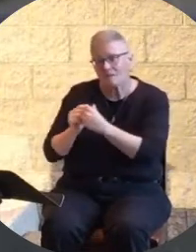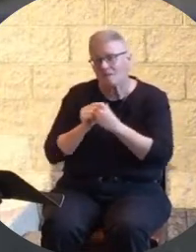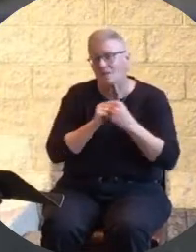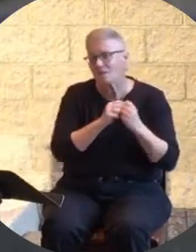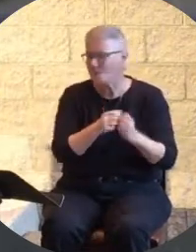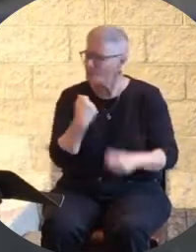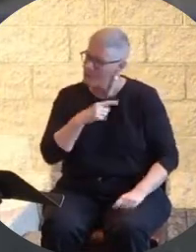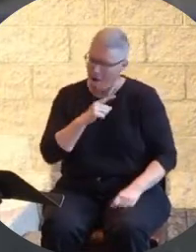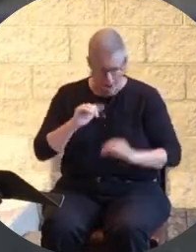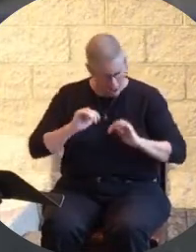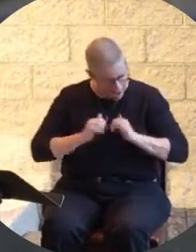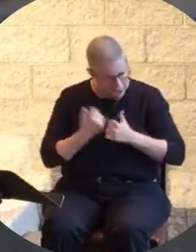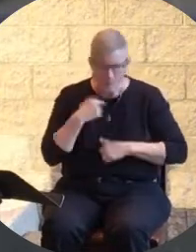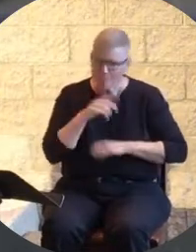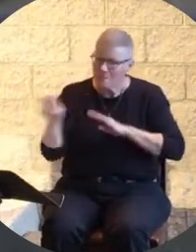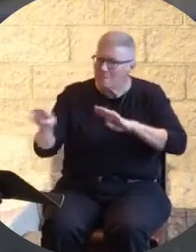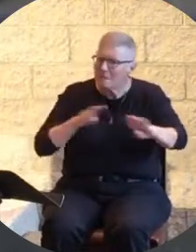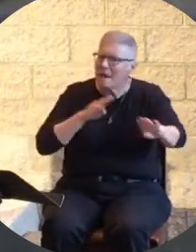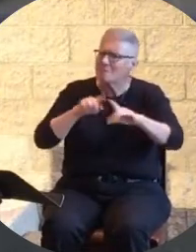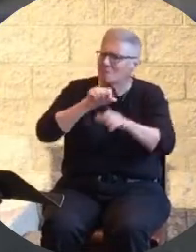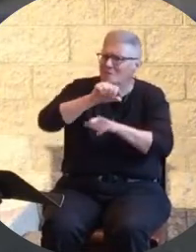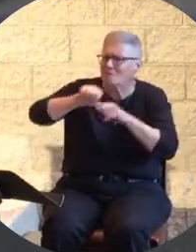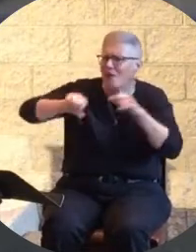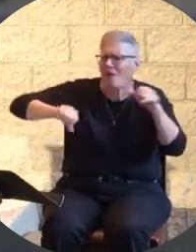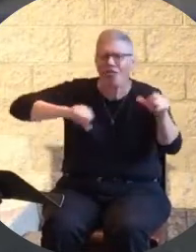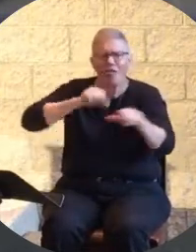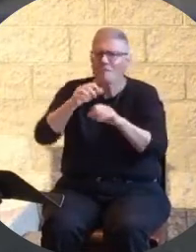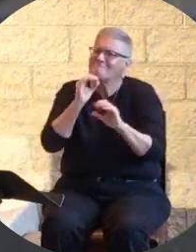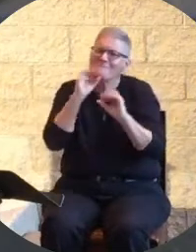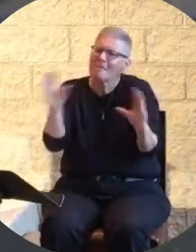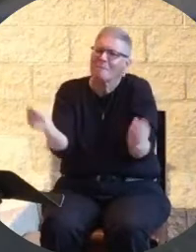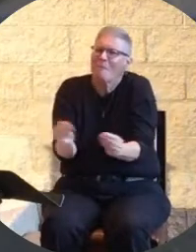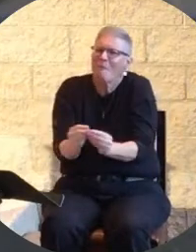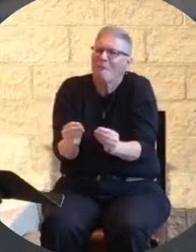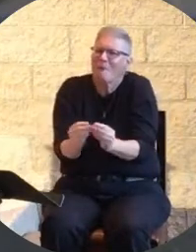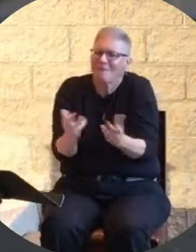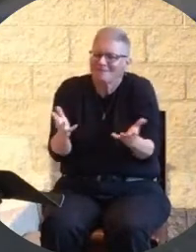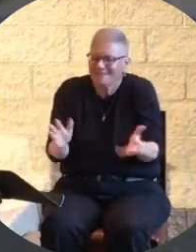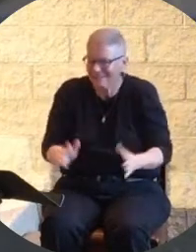how we treat each other and nothing more.